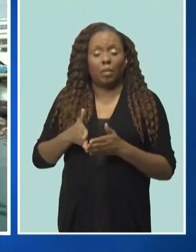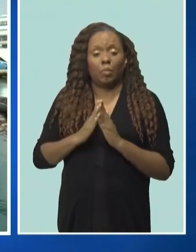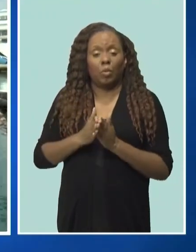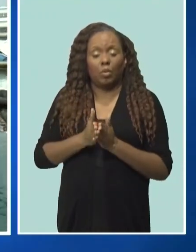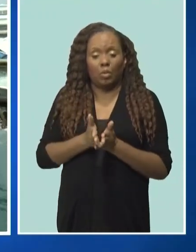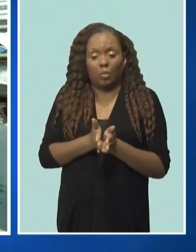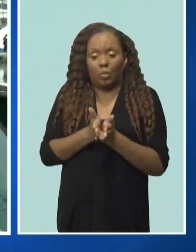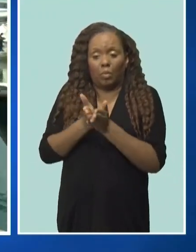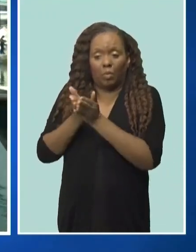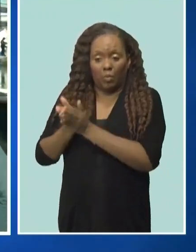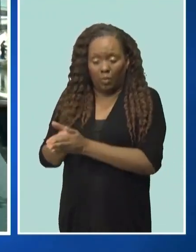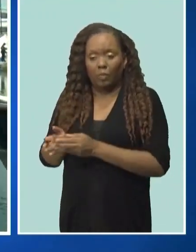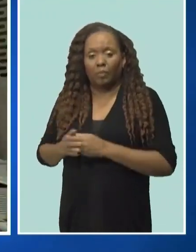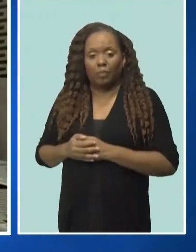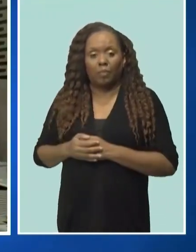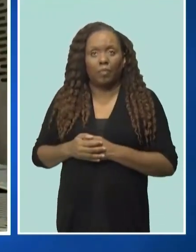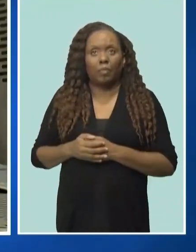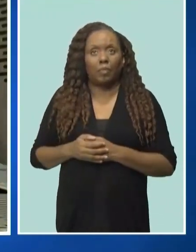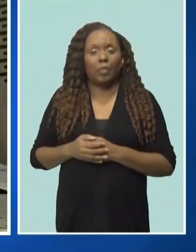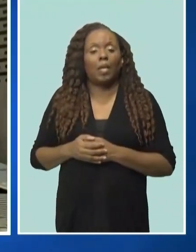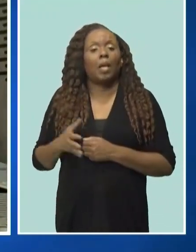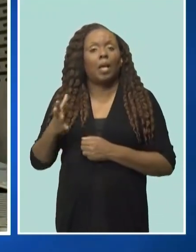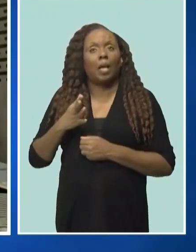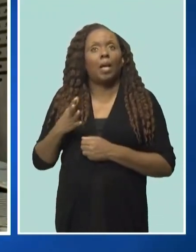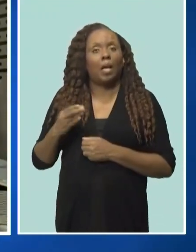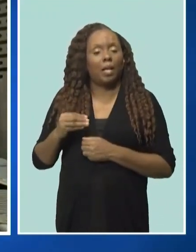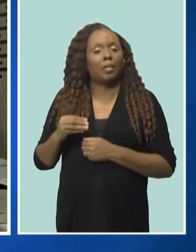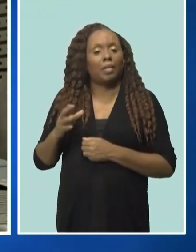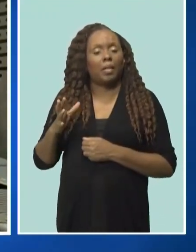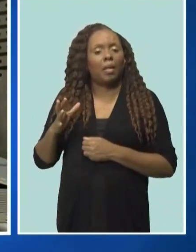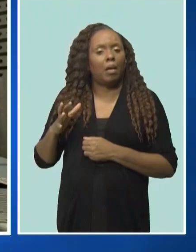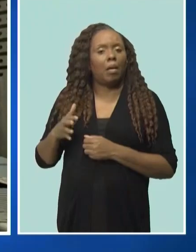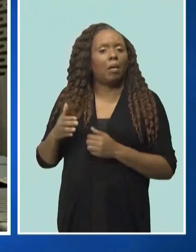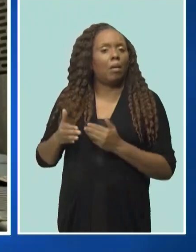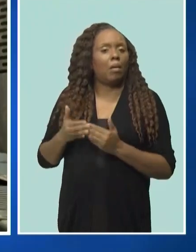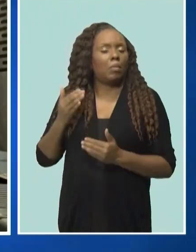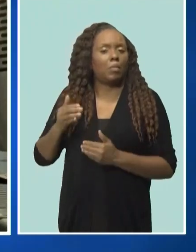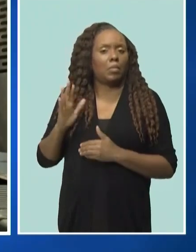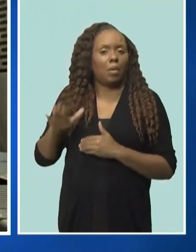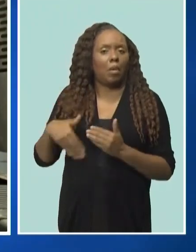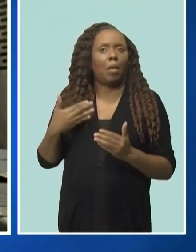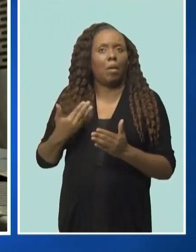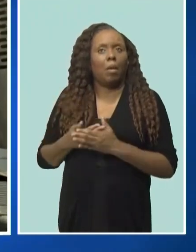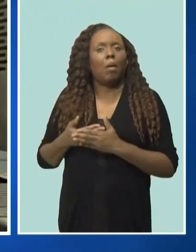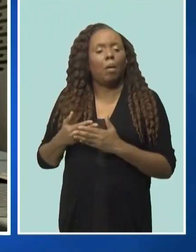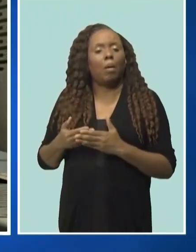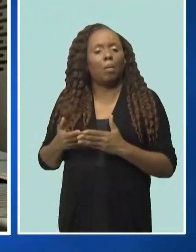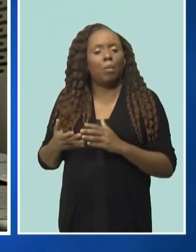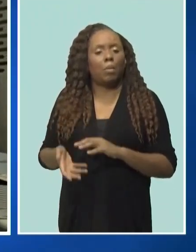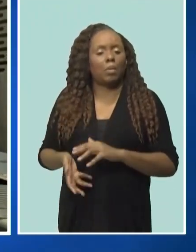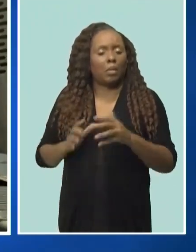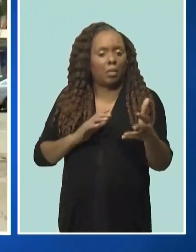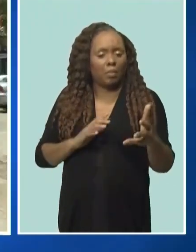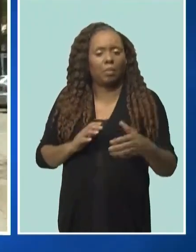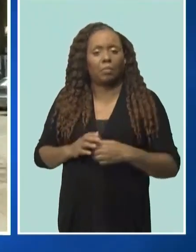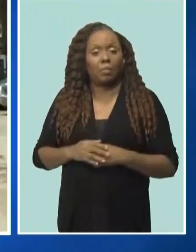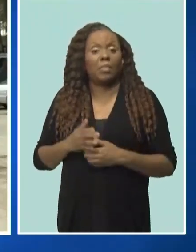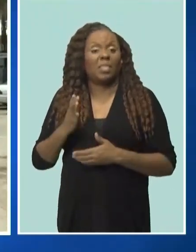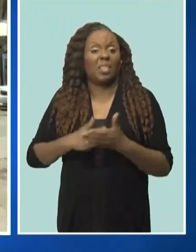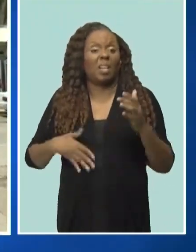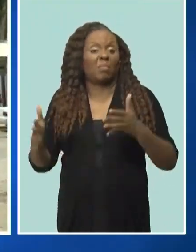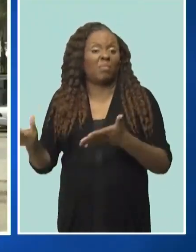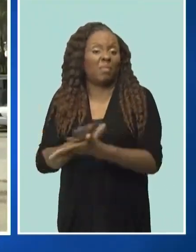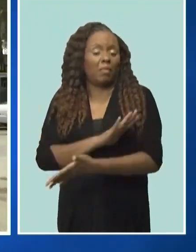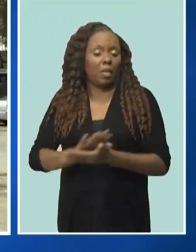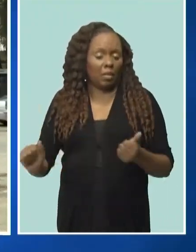far, 122 of which were damaged, including 64 totally written off. She adds they